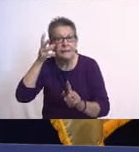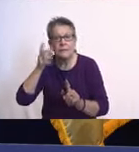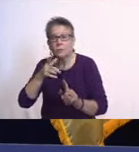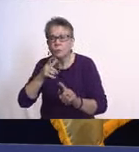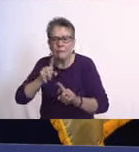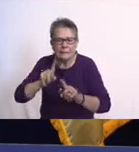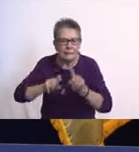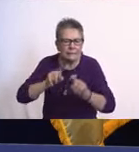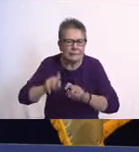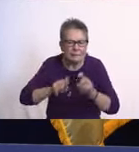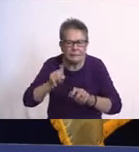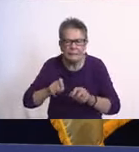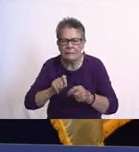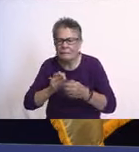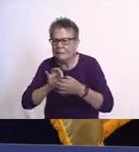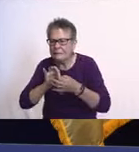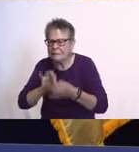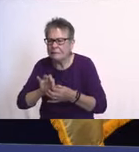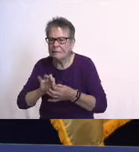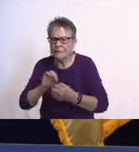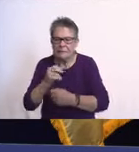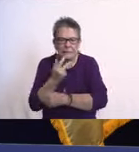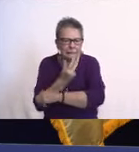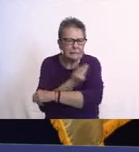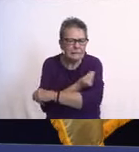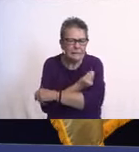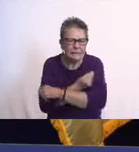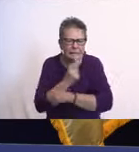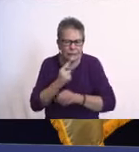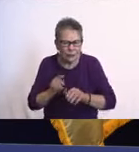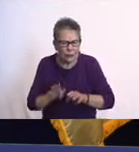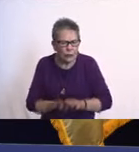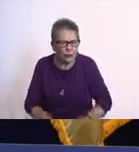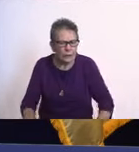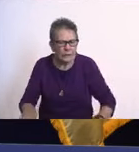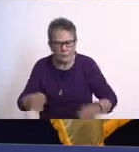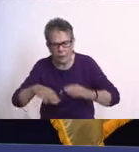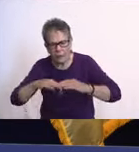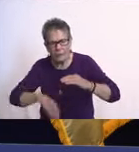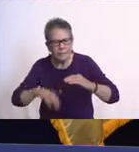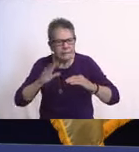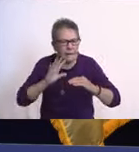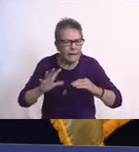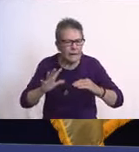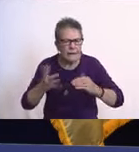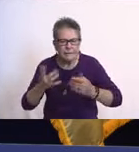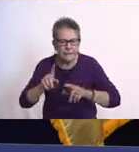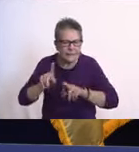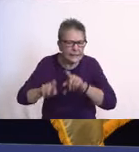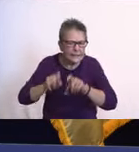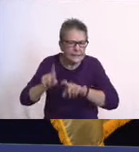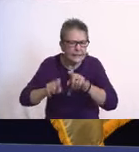promoting boosters through multiple initiatives. The department's call center at